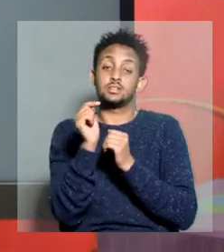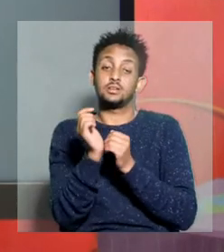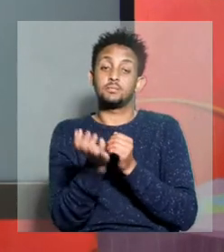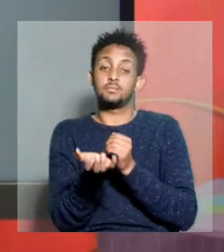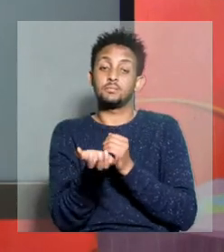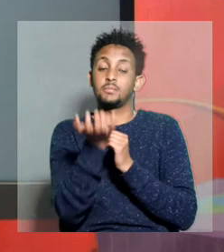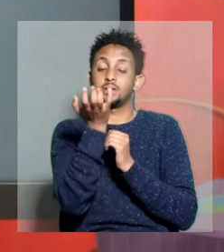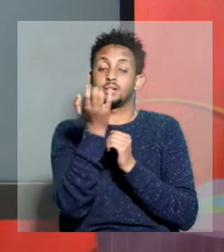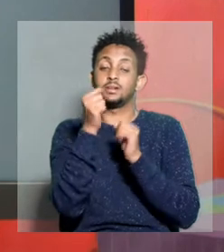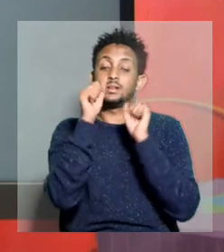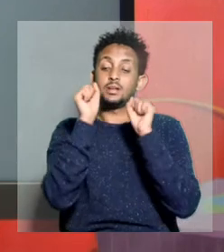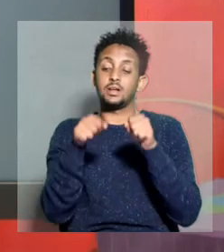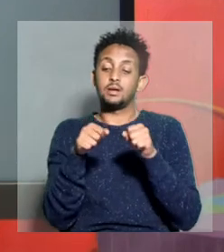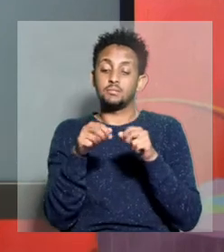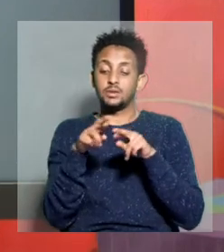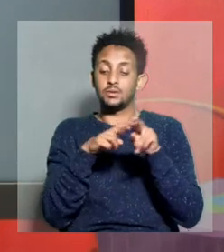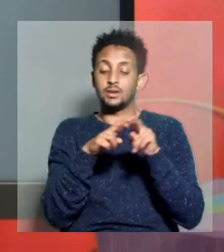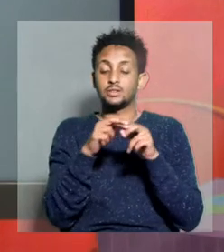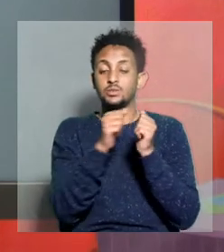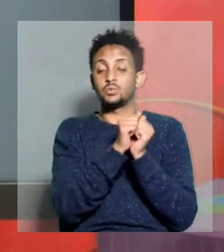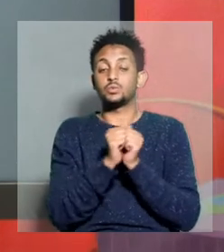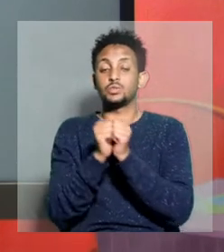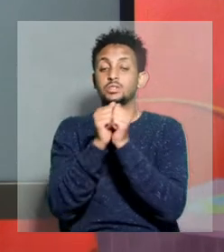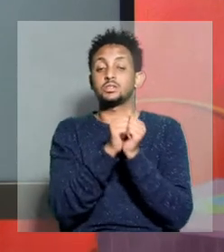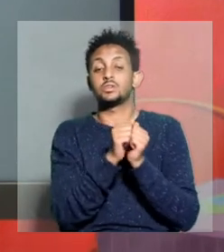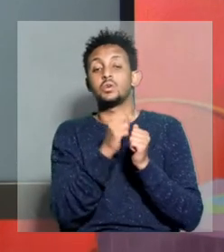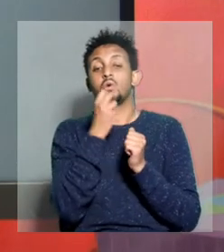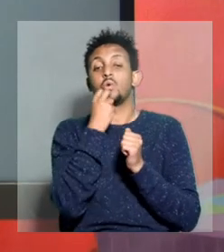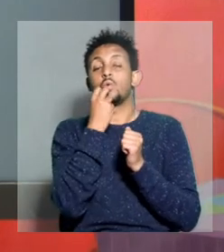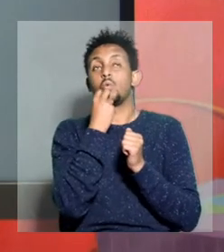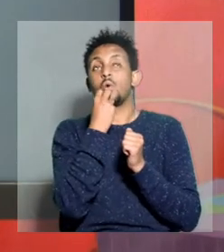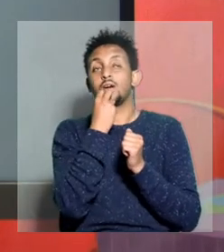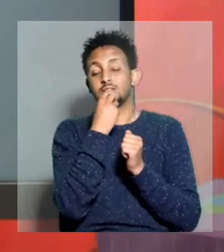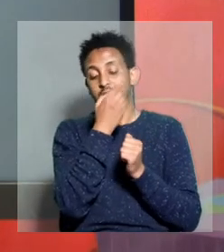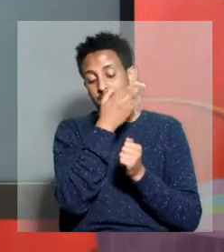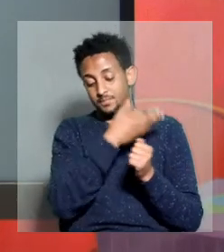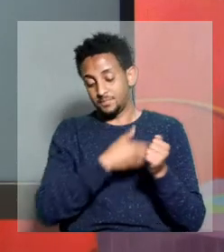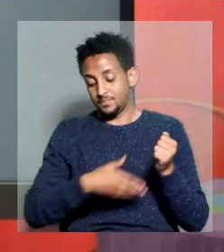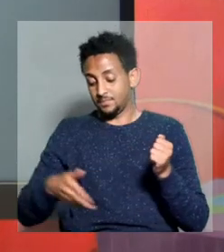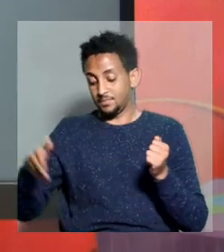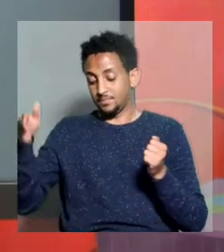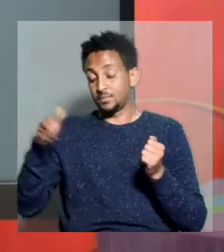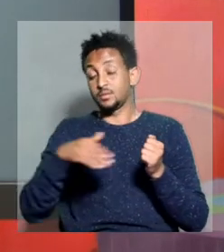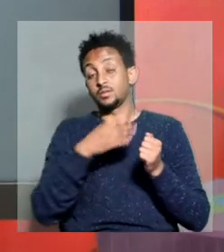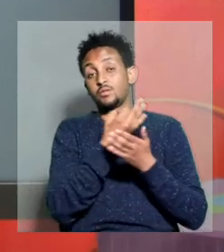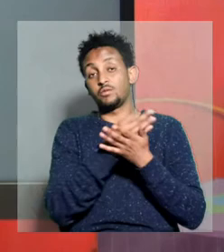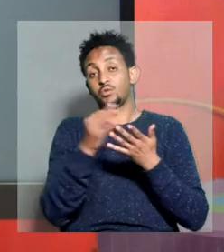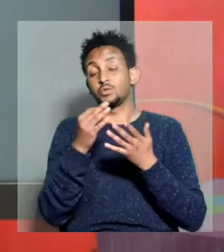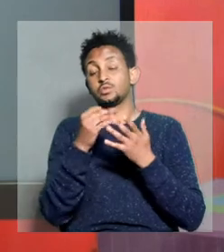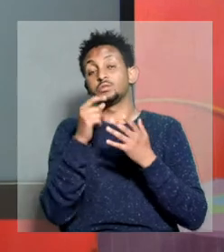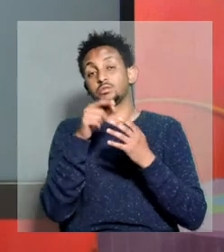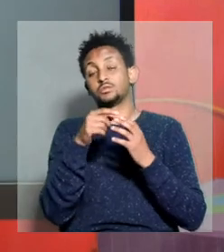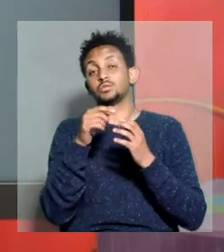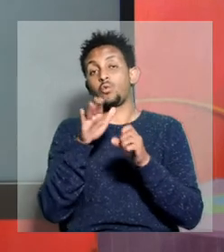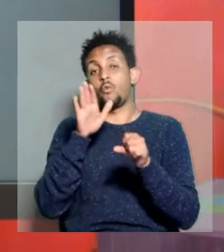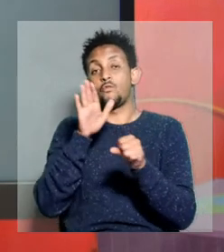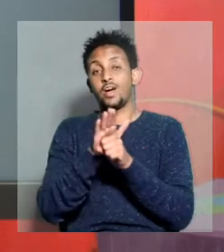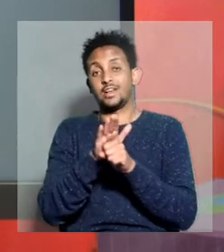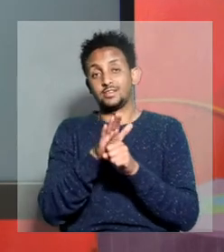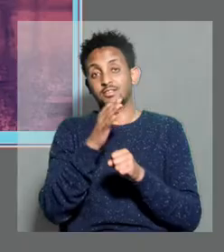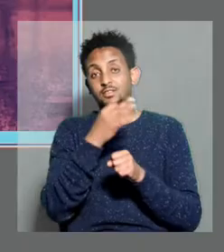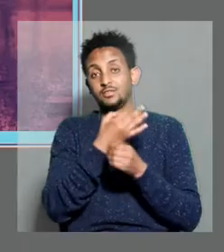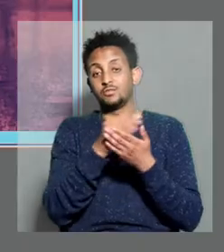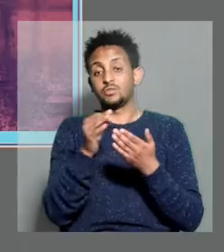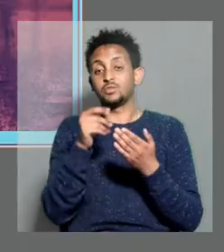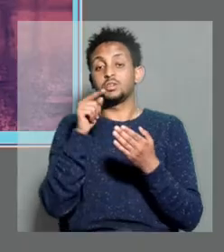button can be related using a fluid here. We do have a fluid, and that fluid is totally confined fluid.